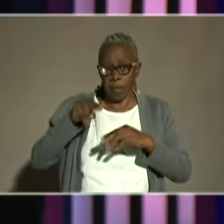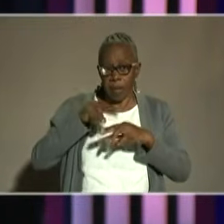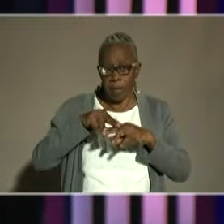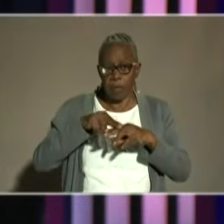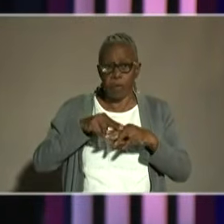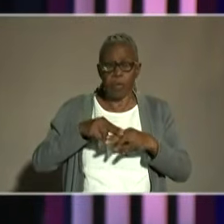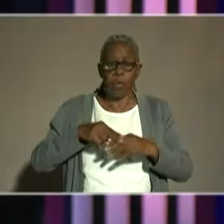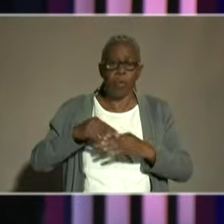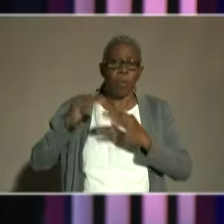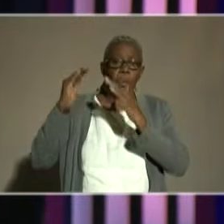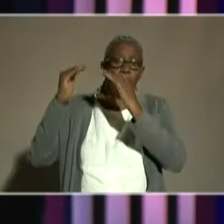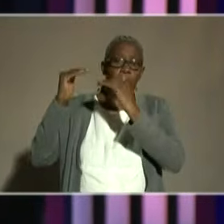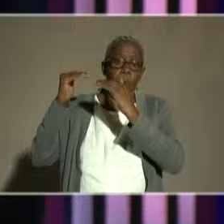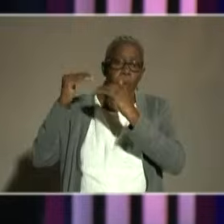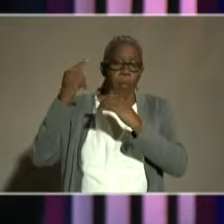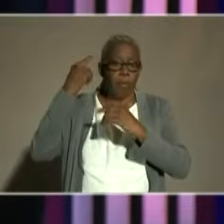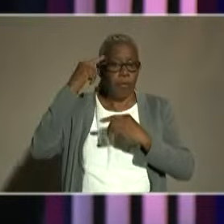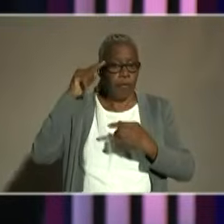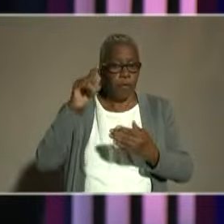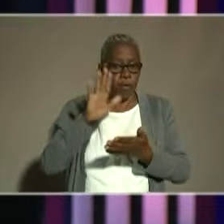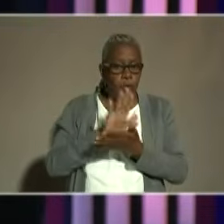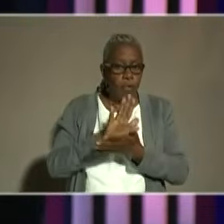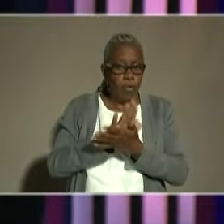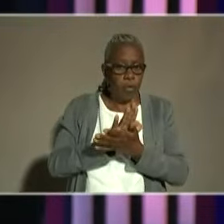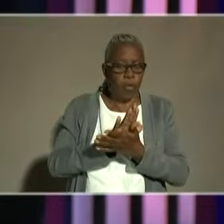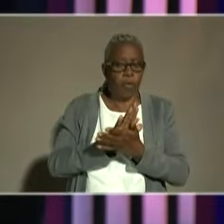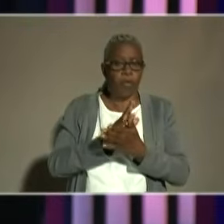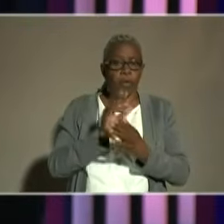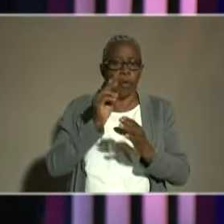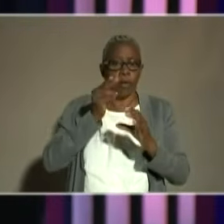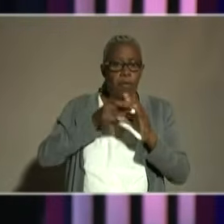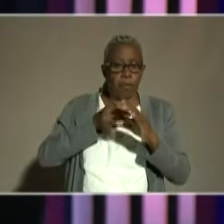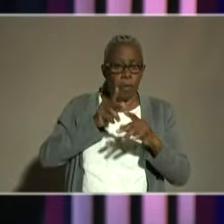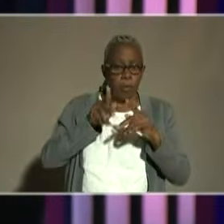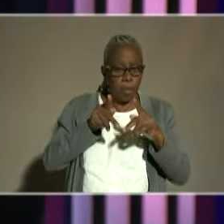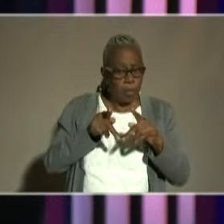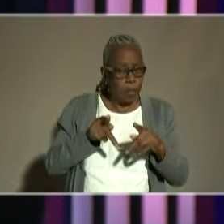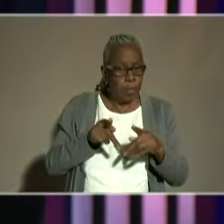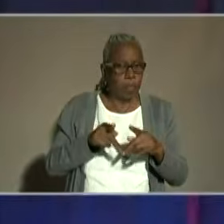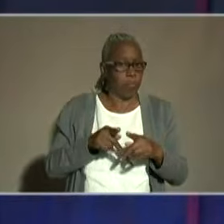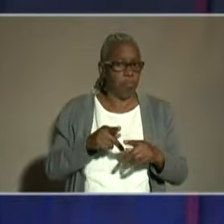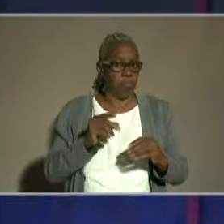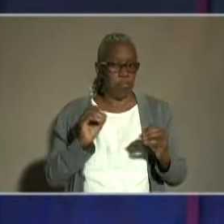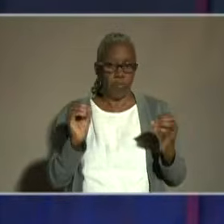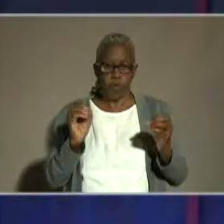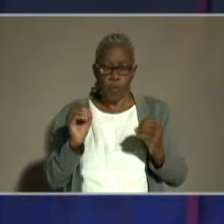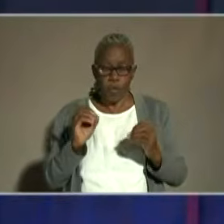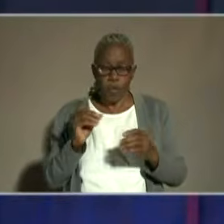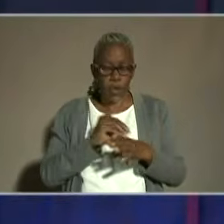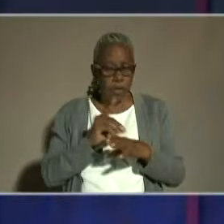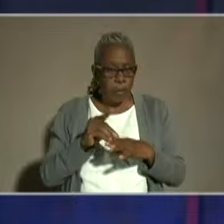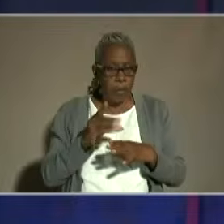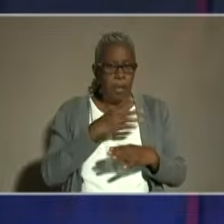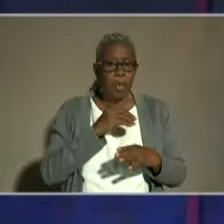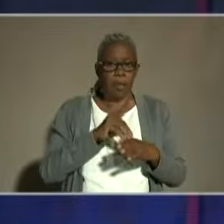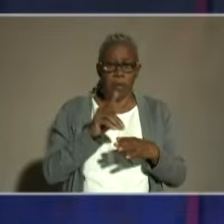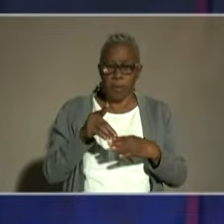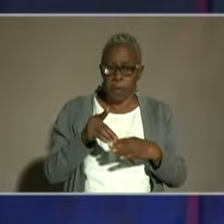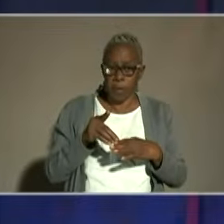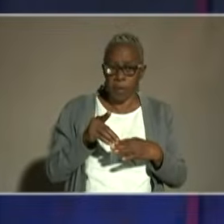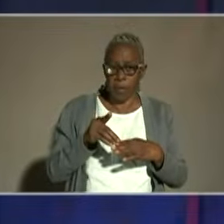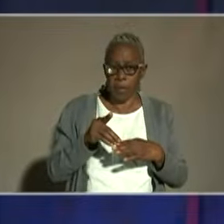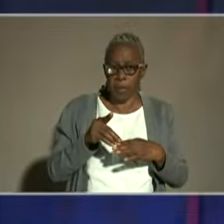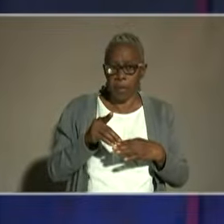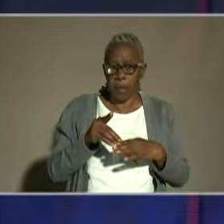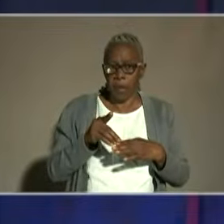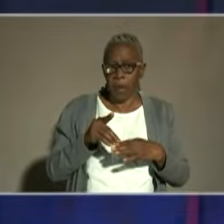School, a school for integrated education for able-bodied and children with disabilities. 2 parliamentarians went to that school, and